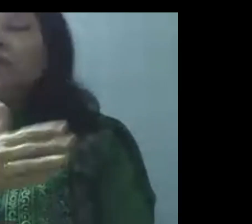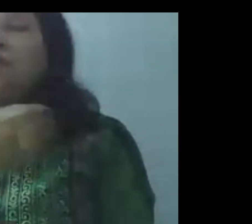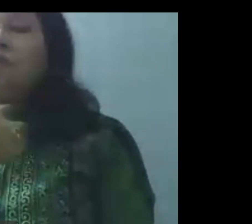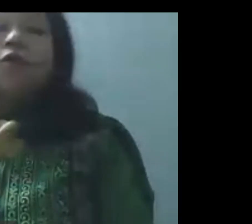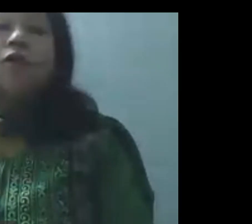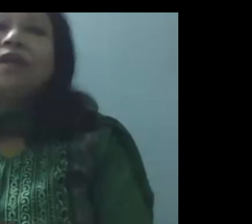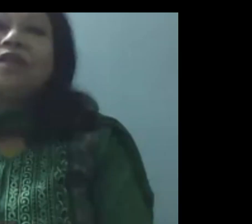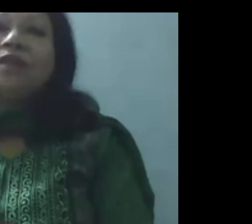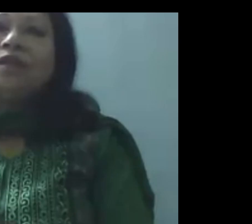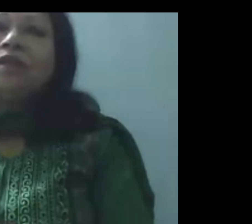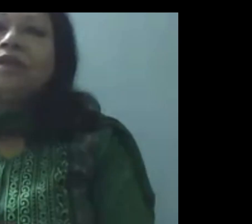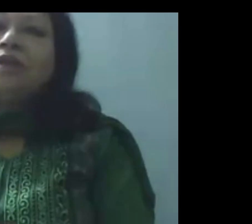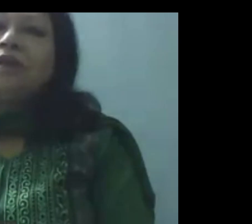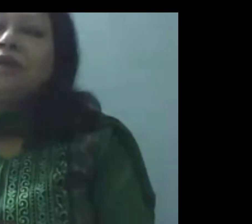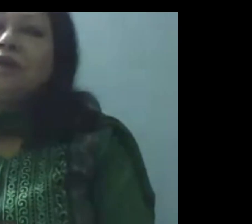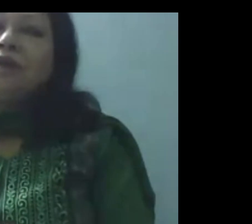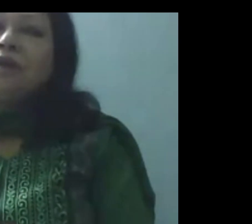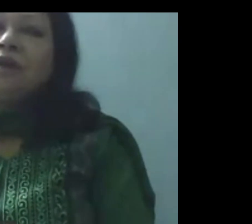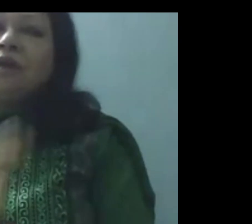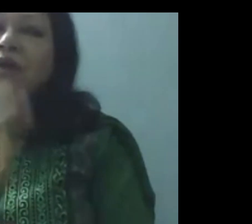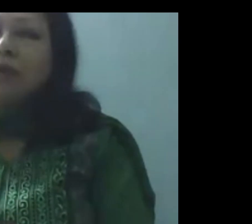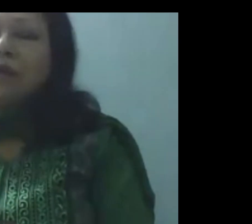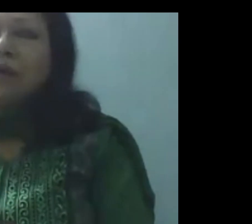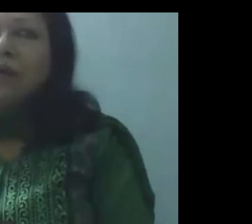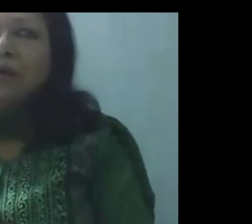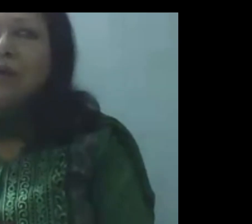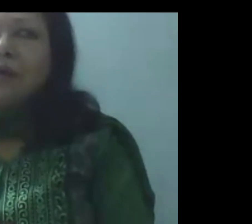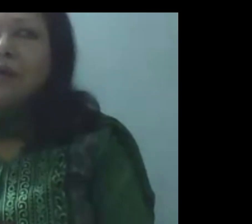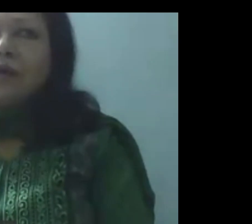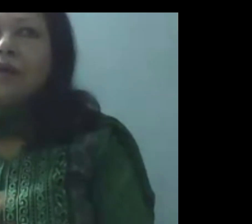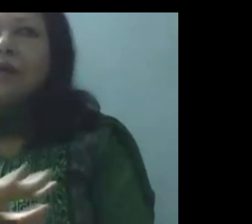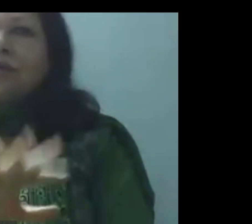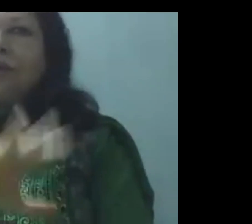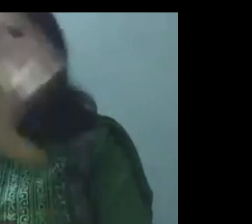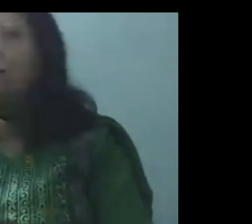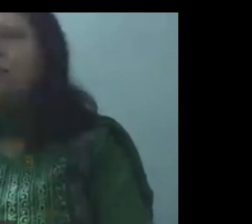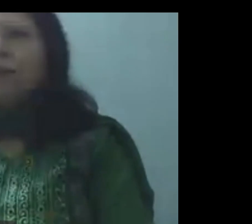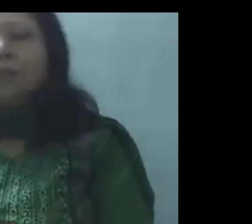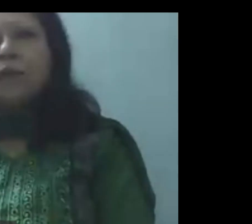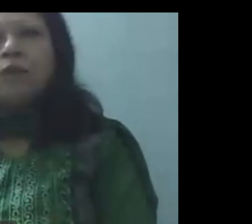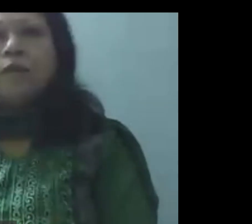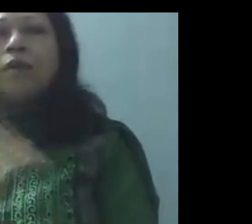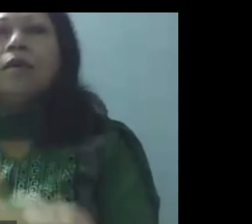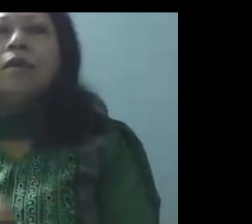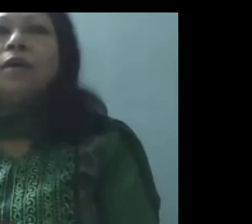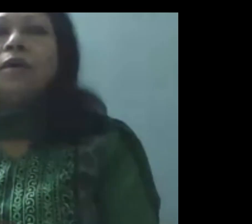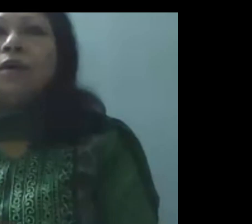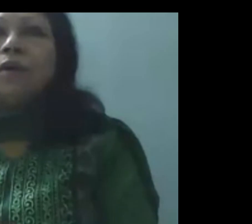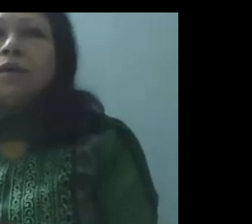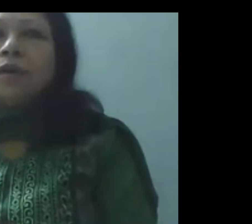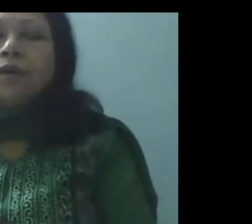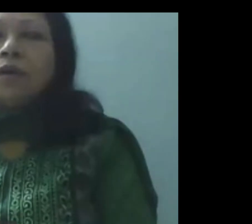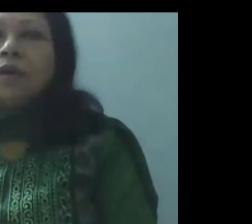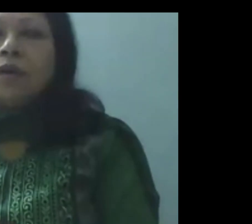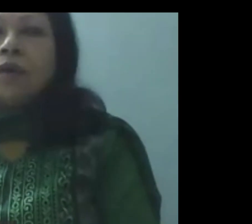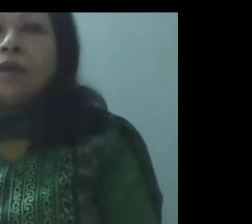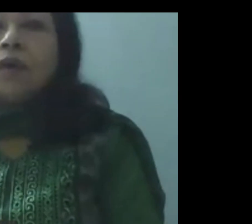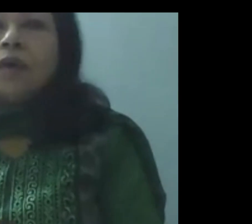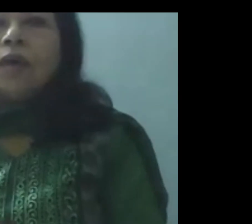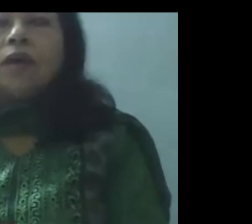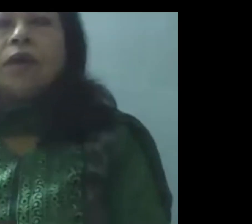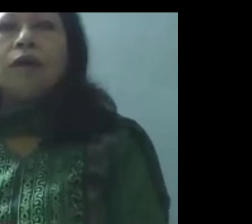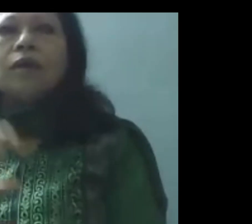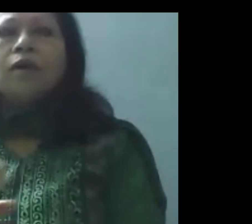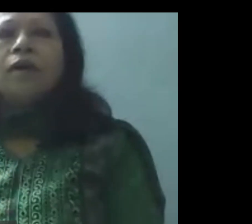And looking at the situation that we are going through since the revolution,